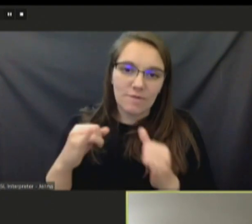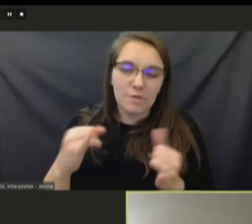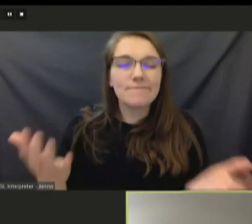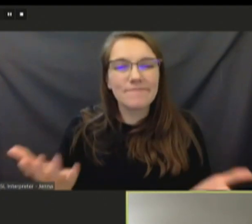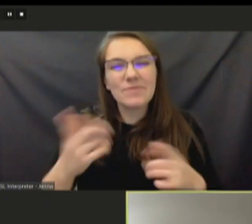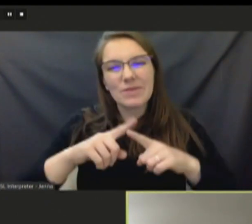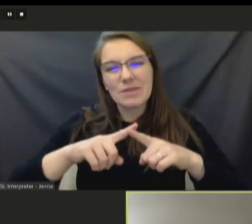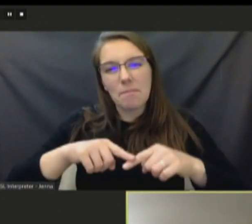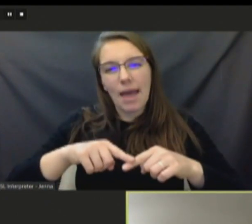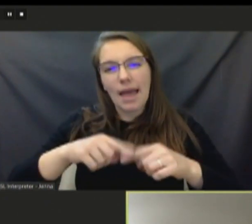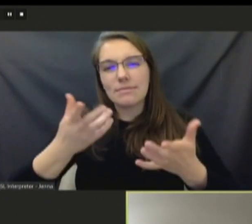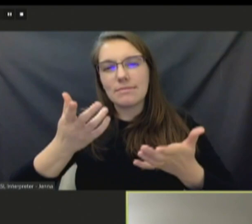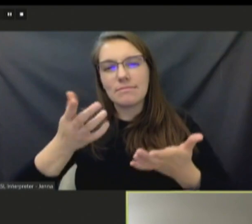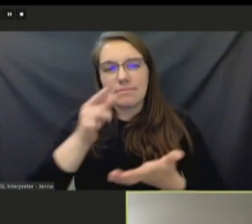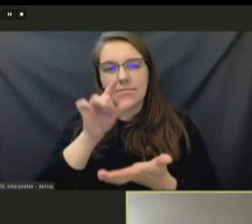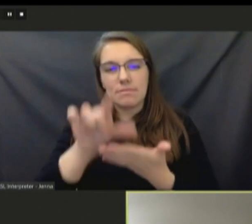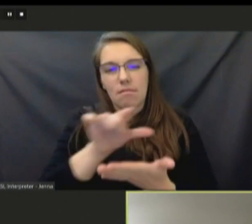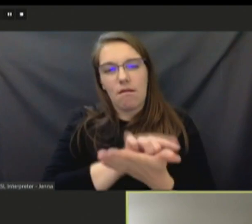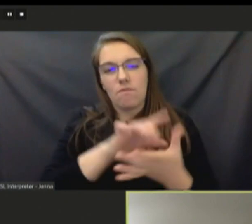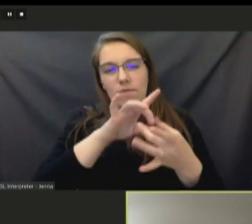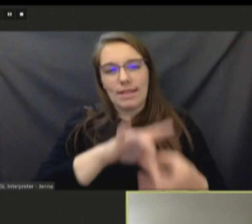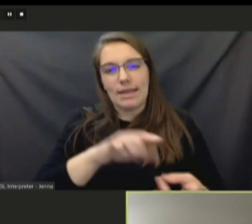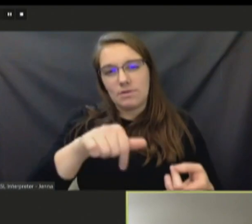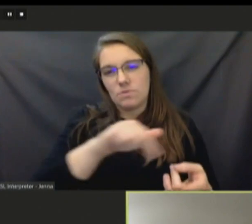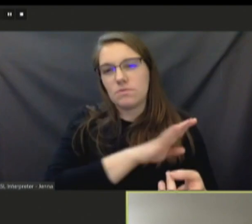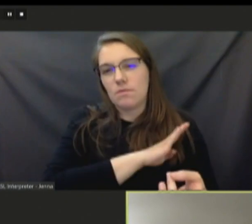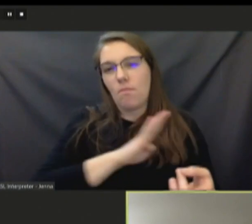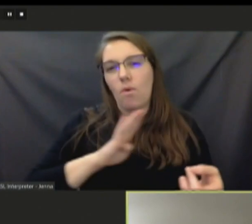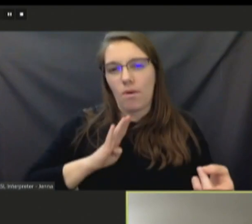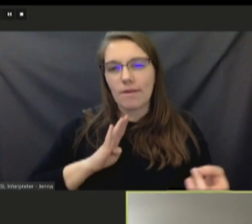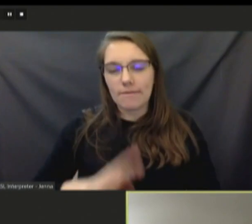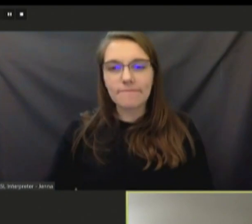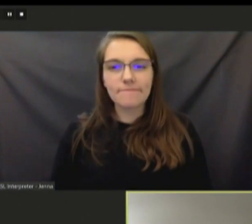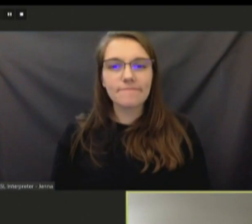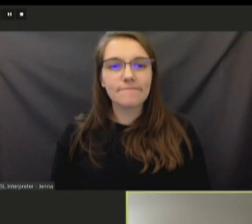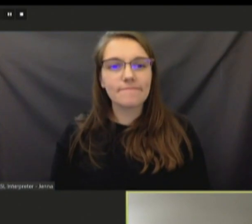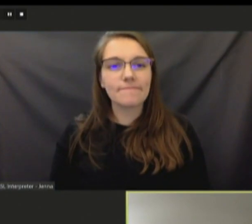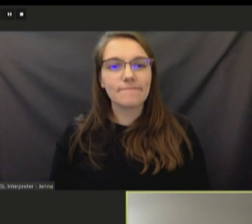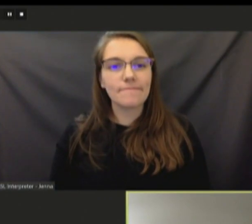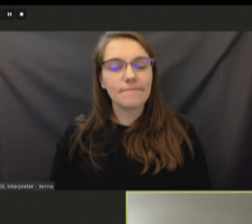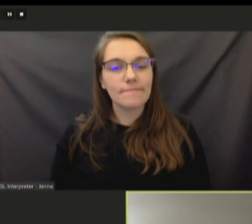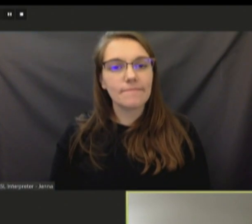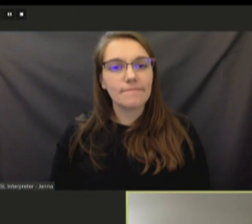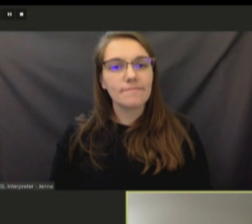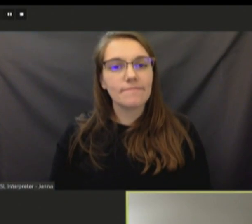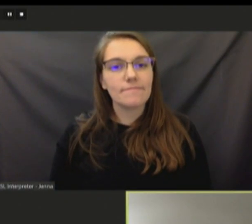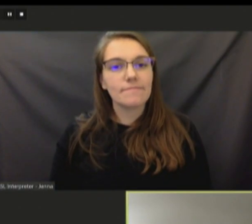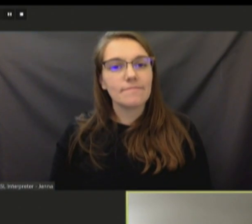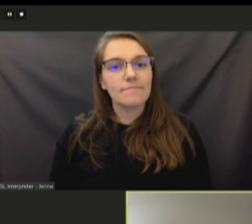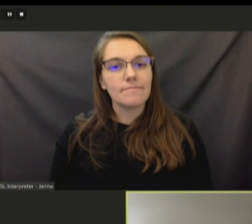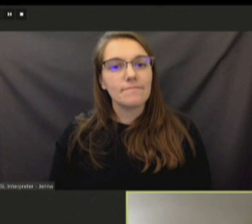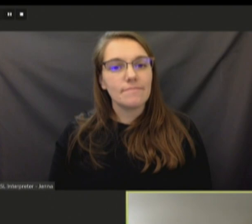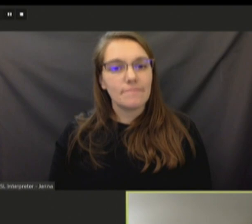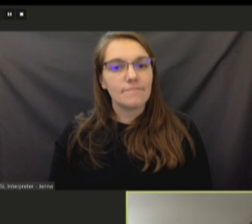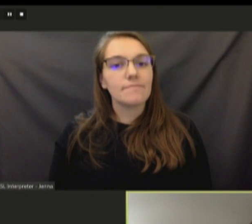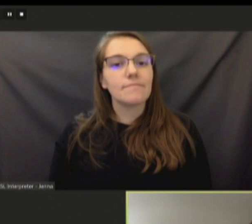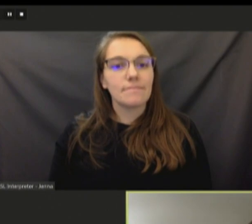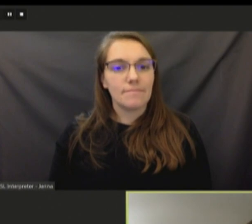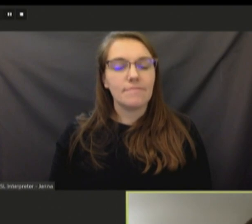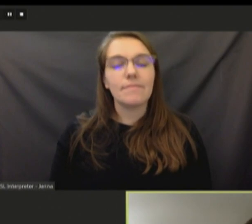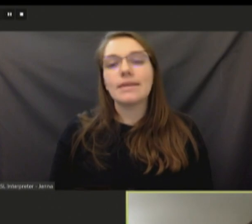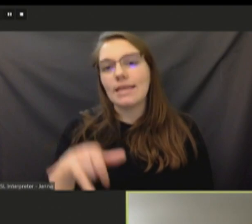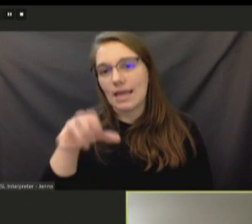enabling legislation says. But no, I think the message, if you give it to